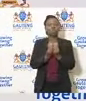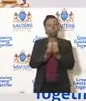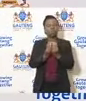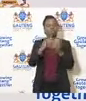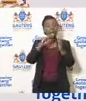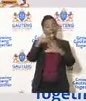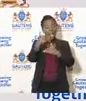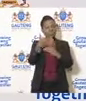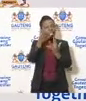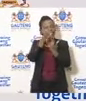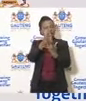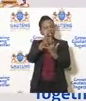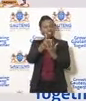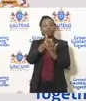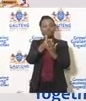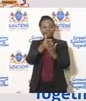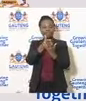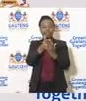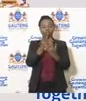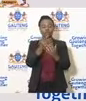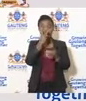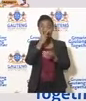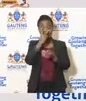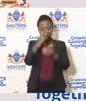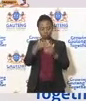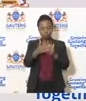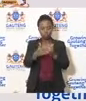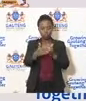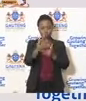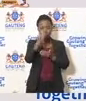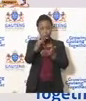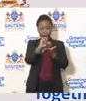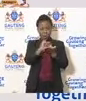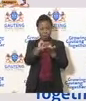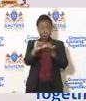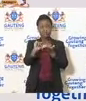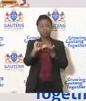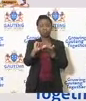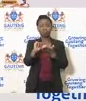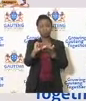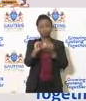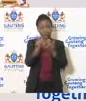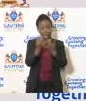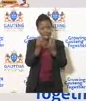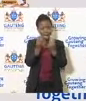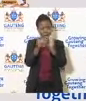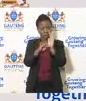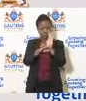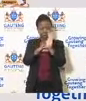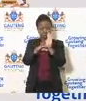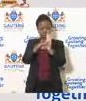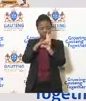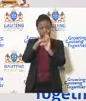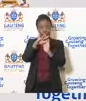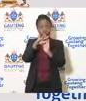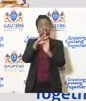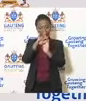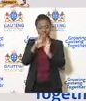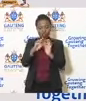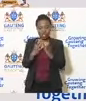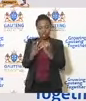we saw in 1 week increases in the number of cases. We marshaled our resources